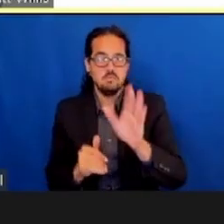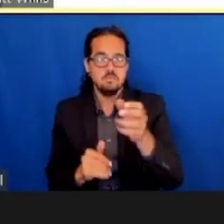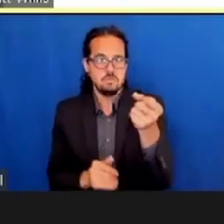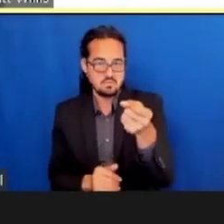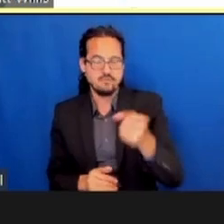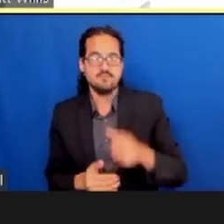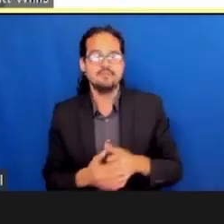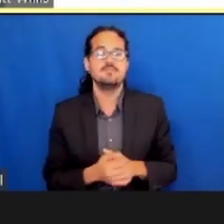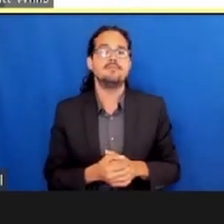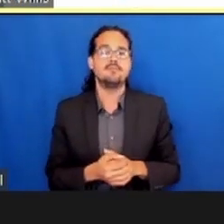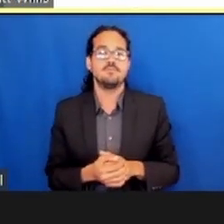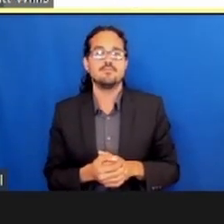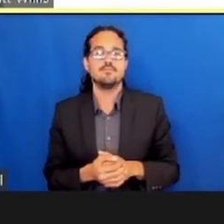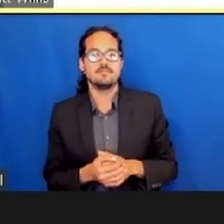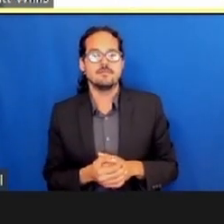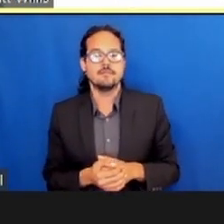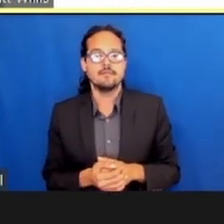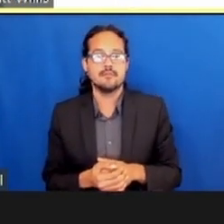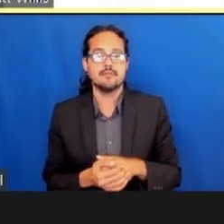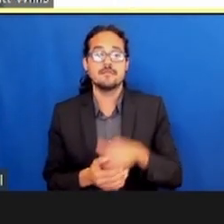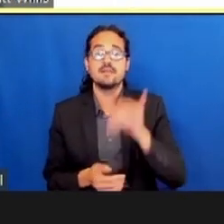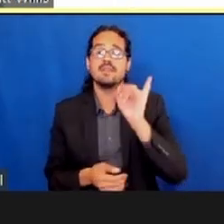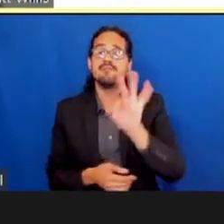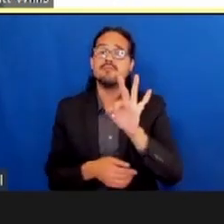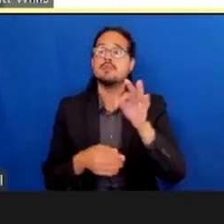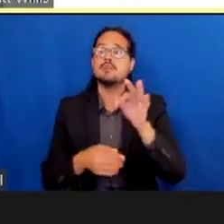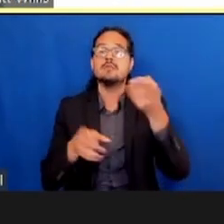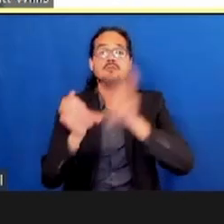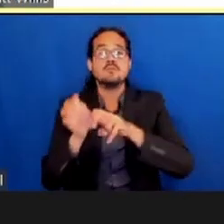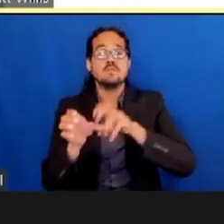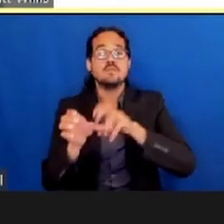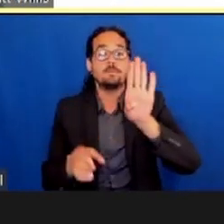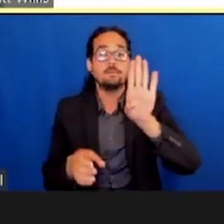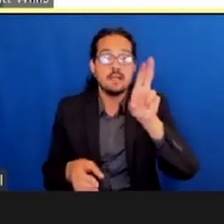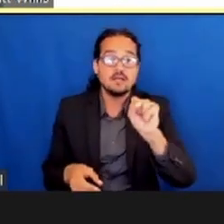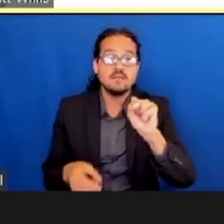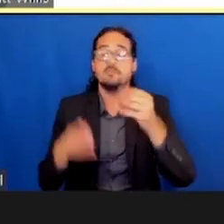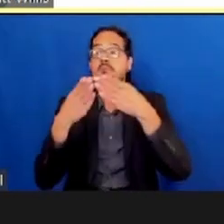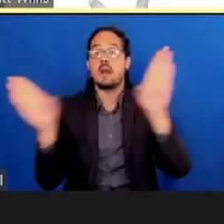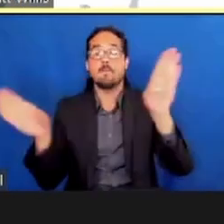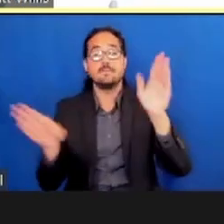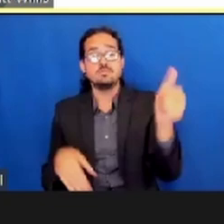of vaccination status. Next slide, please.